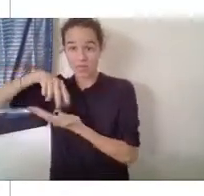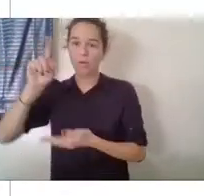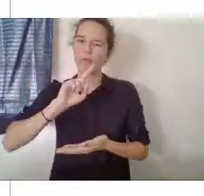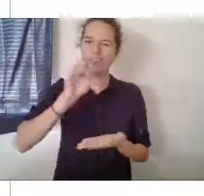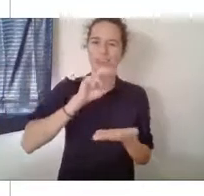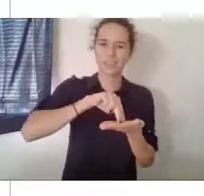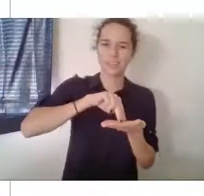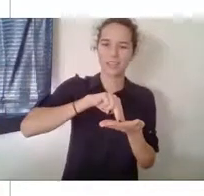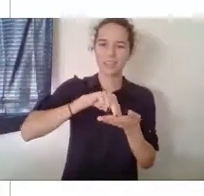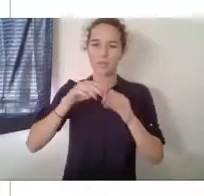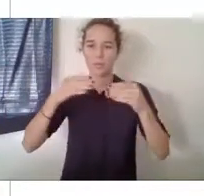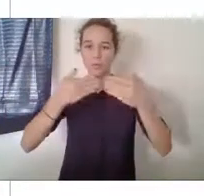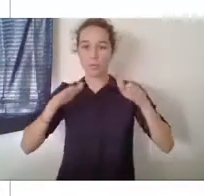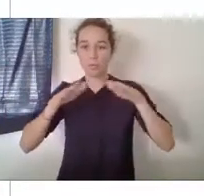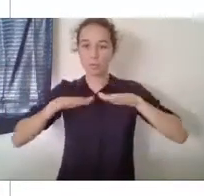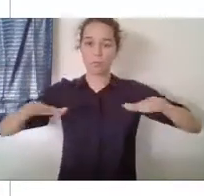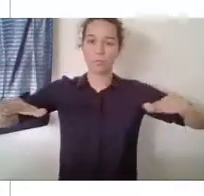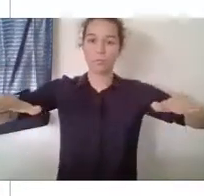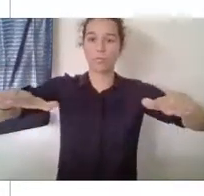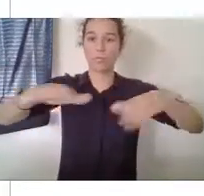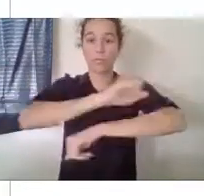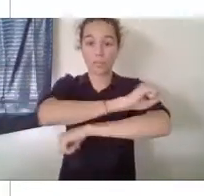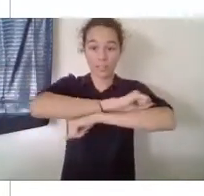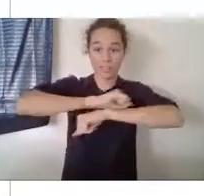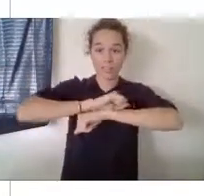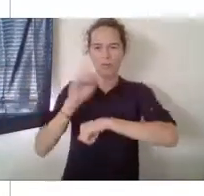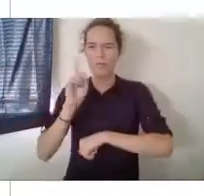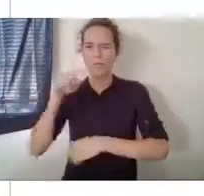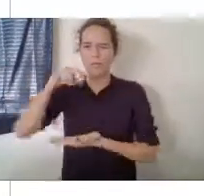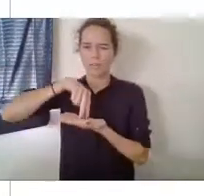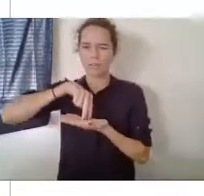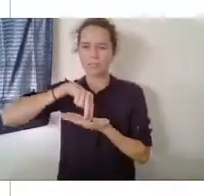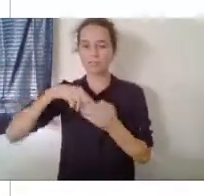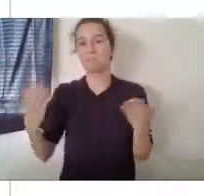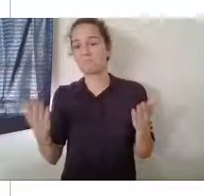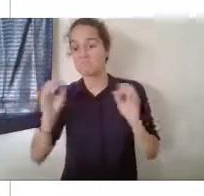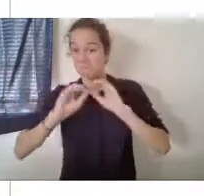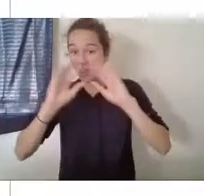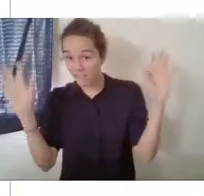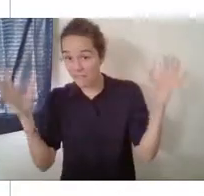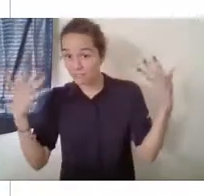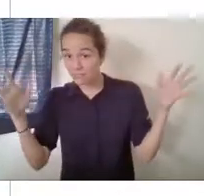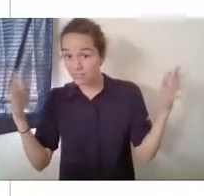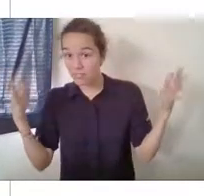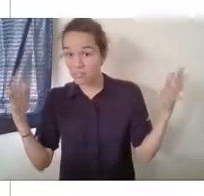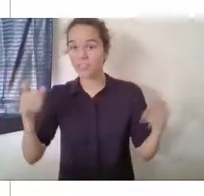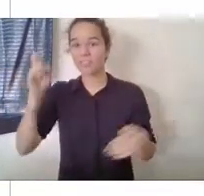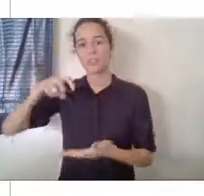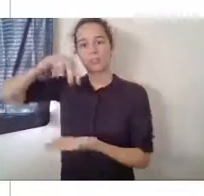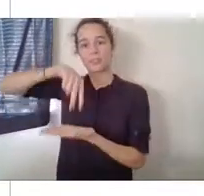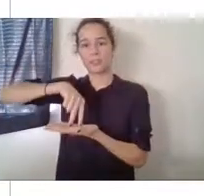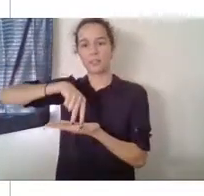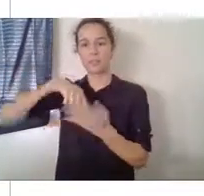you should stand facing the people you're talking to. Don't stand facing your visuals and turning your back to the